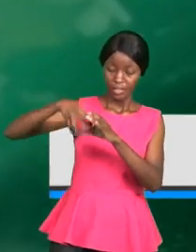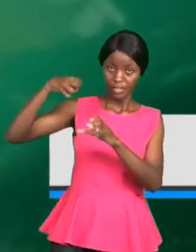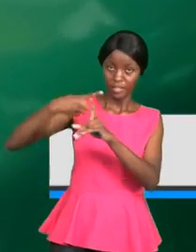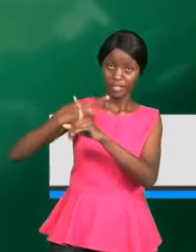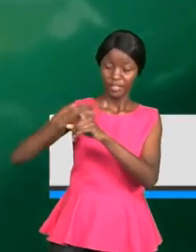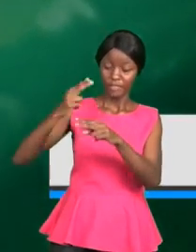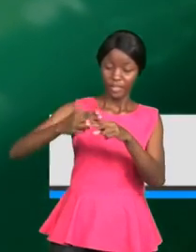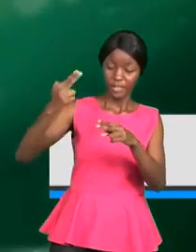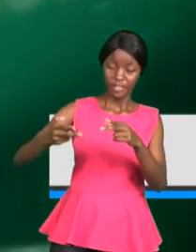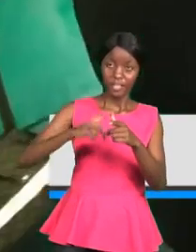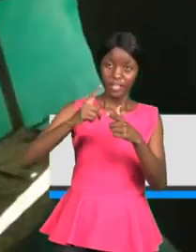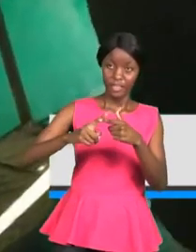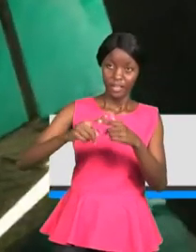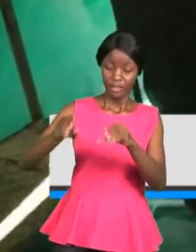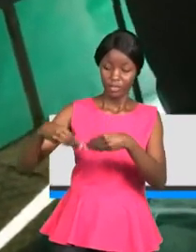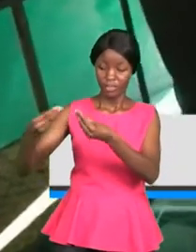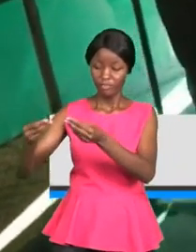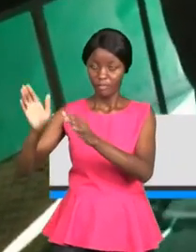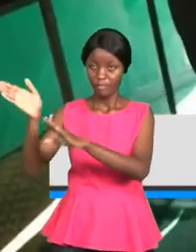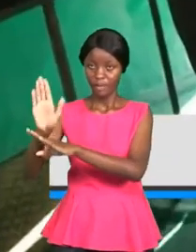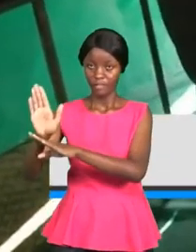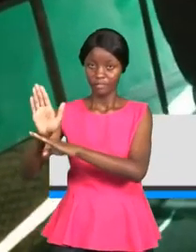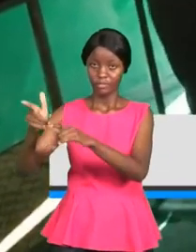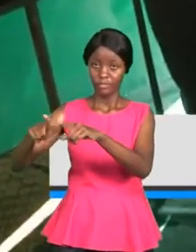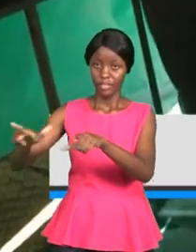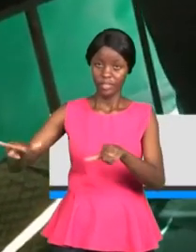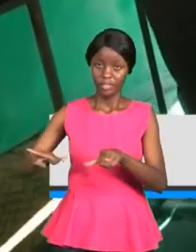he returns the fish to the lake.